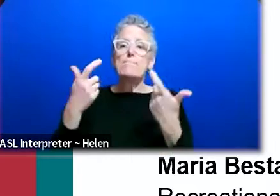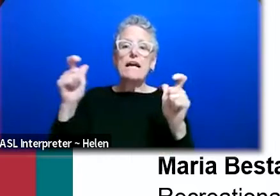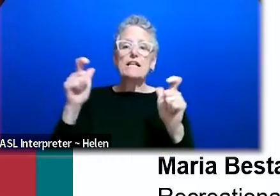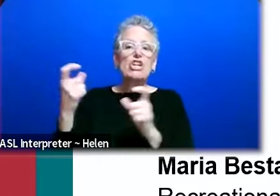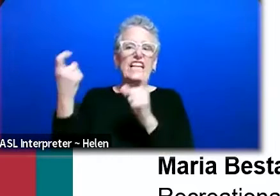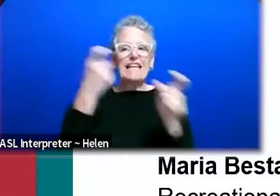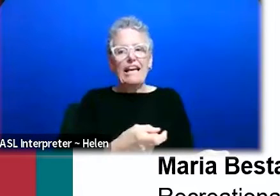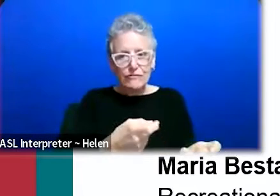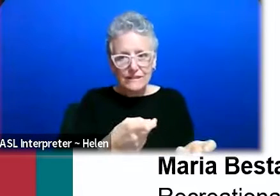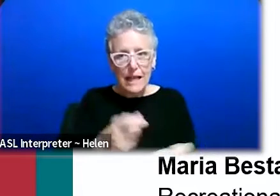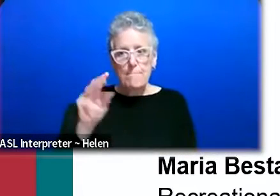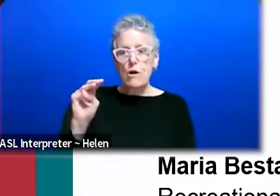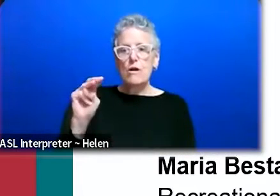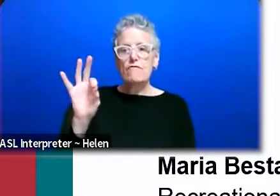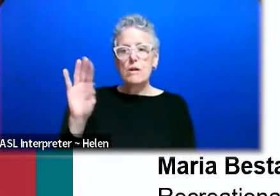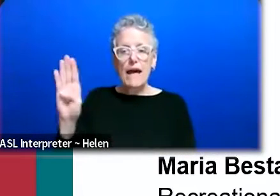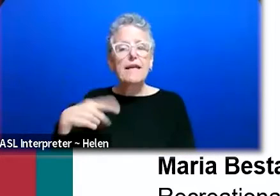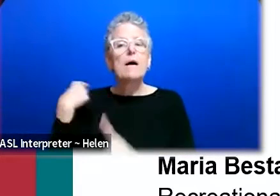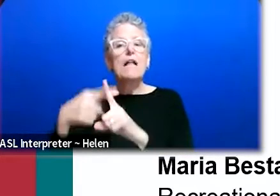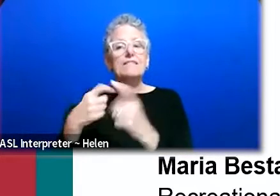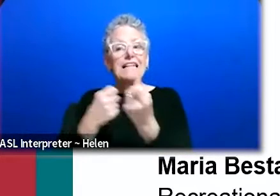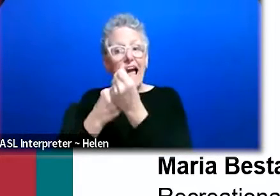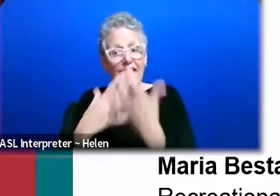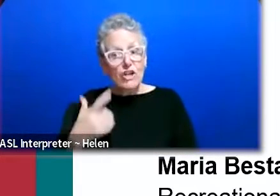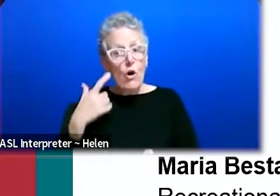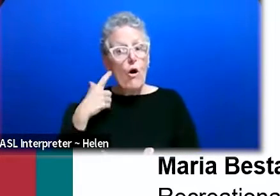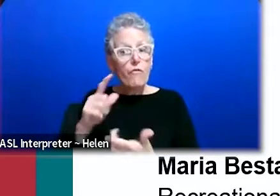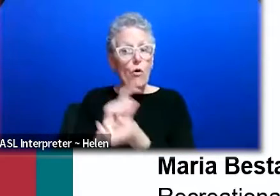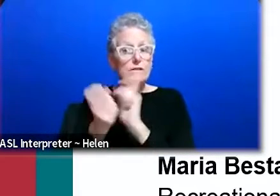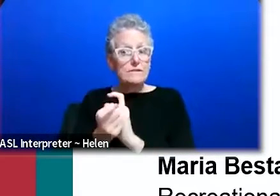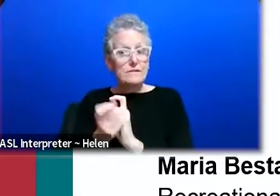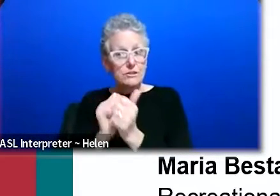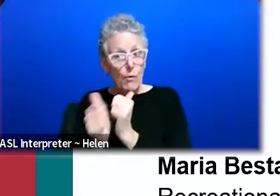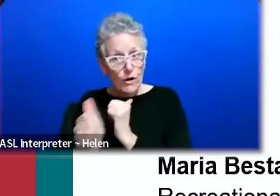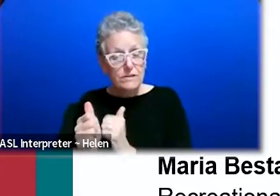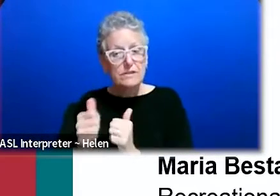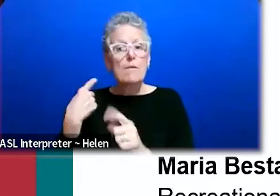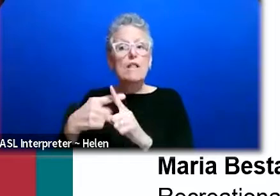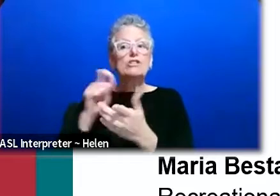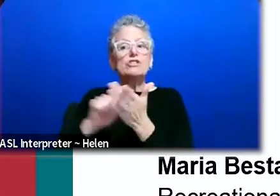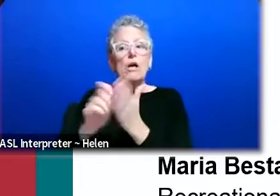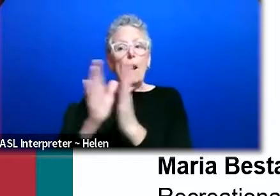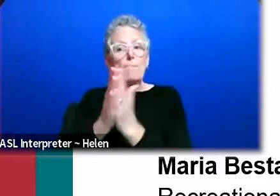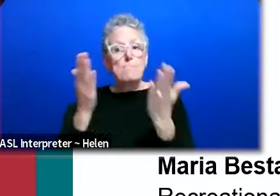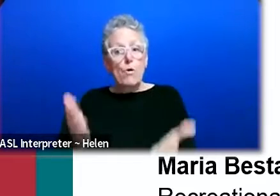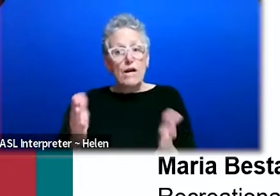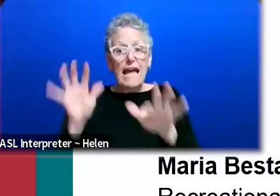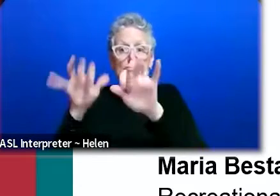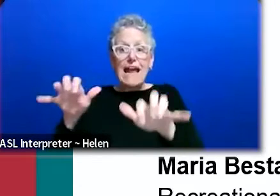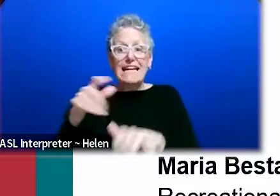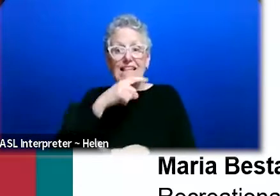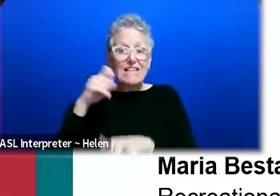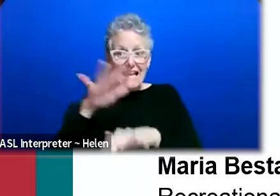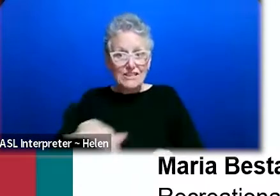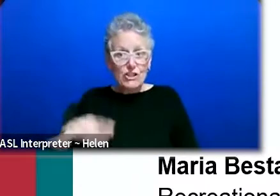an adaptive sports athlete, advocate, author of It Rained in the Desert, One Woman's Story of Spirit and Resilience. And I have